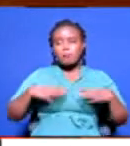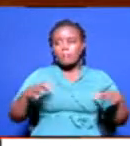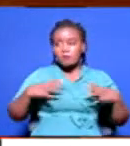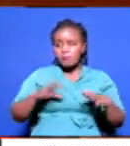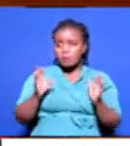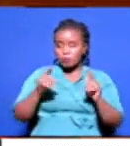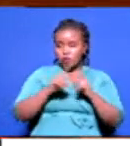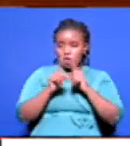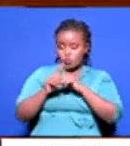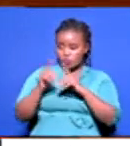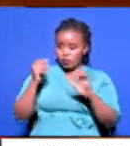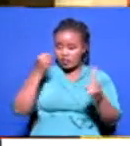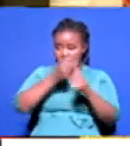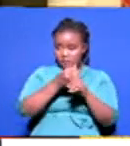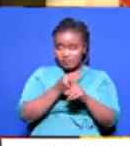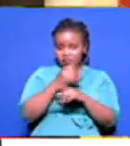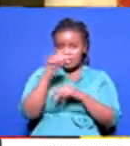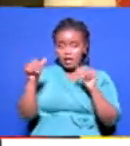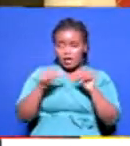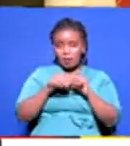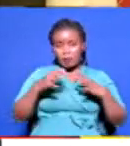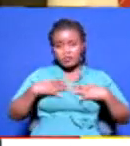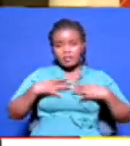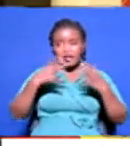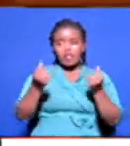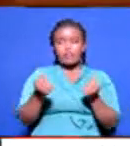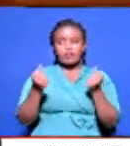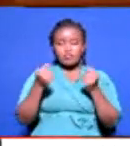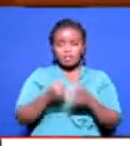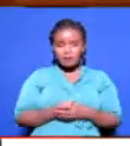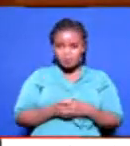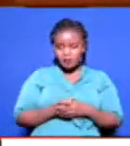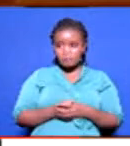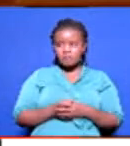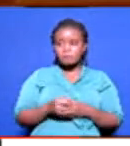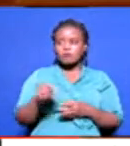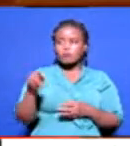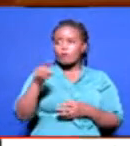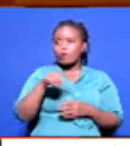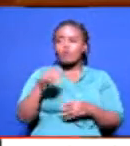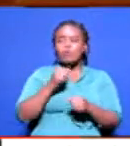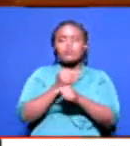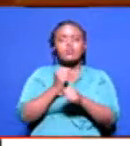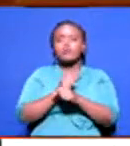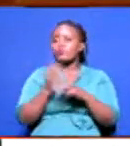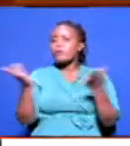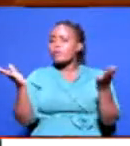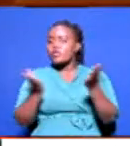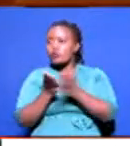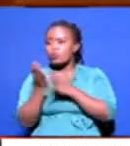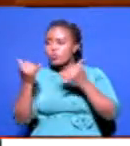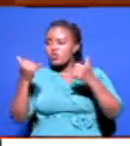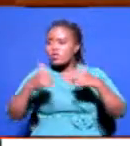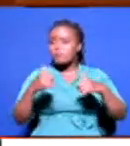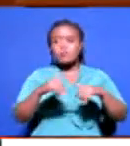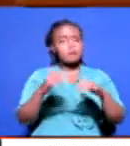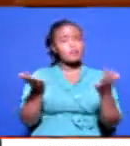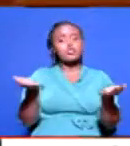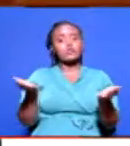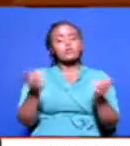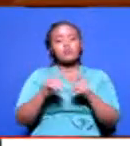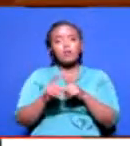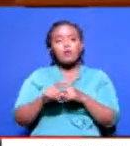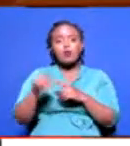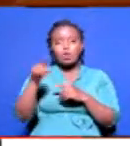consequent advanced health outcomes that come out of that. What are we going to do really truly when it comes to implementation? And we know,